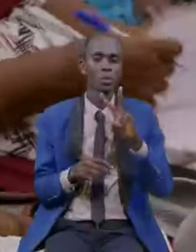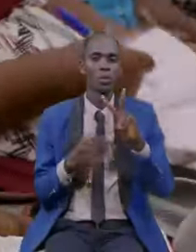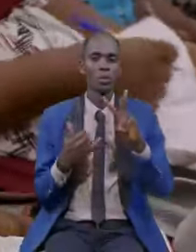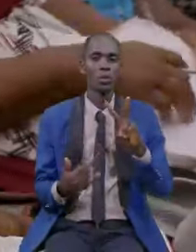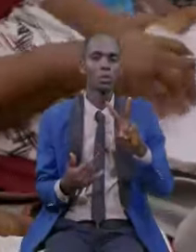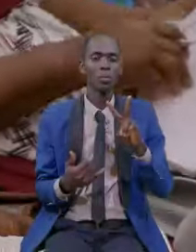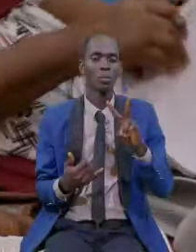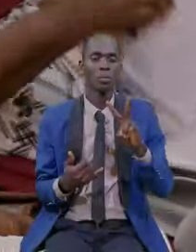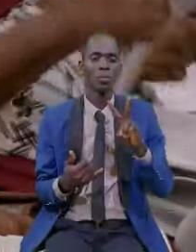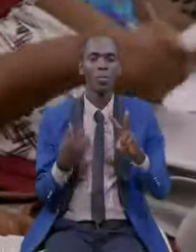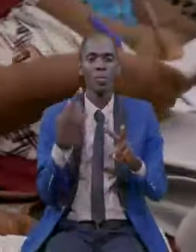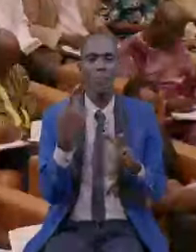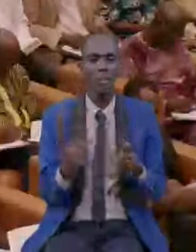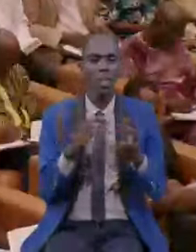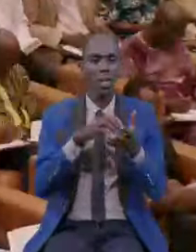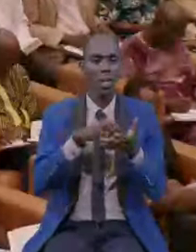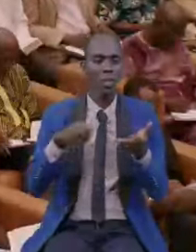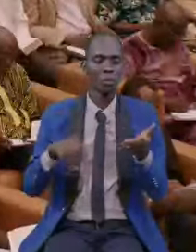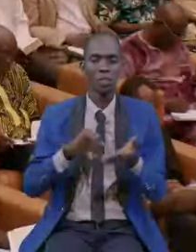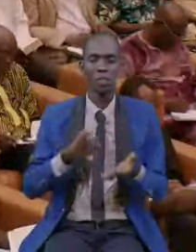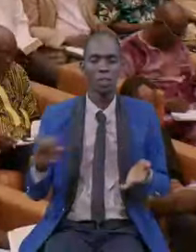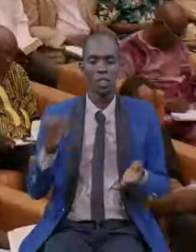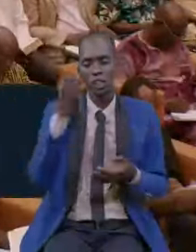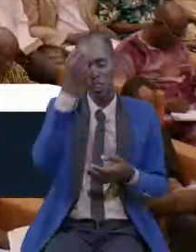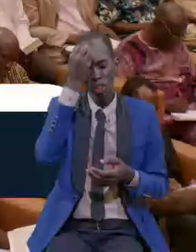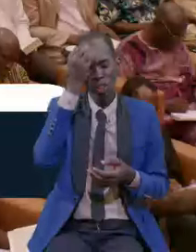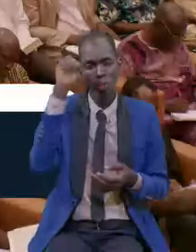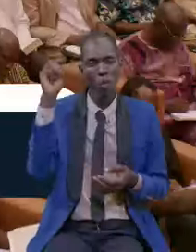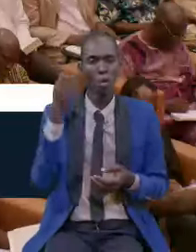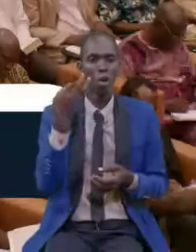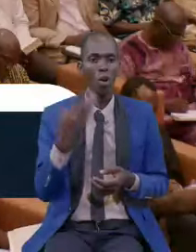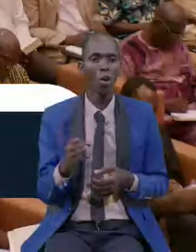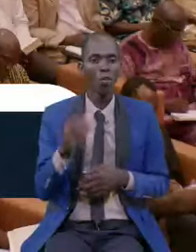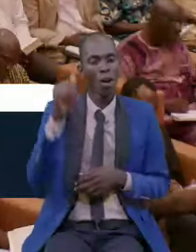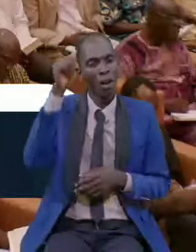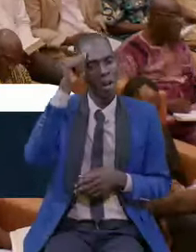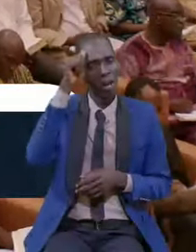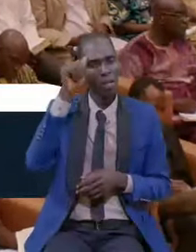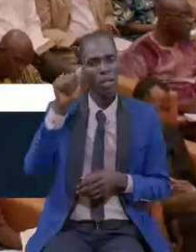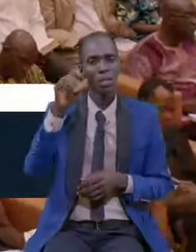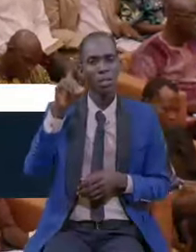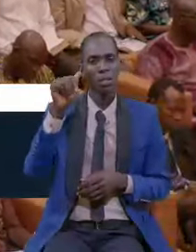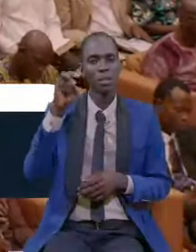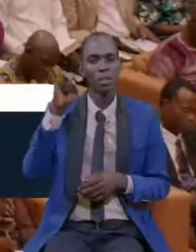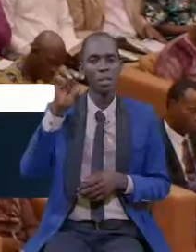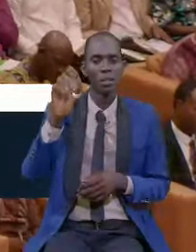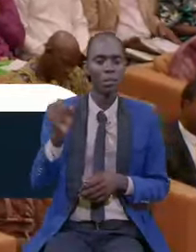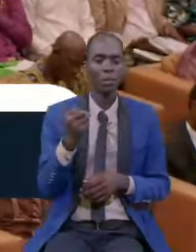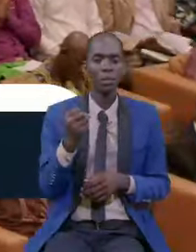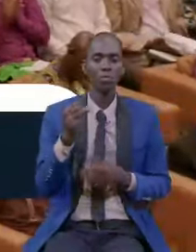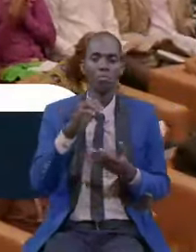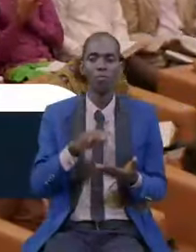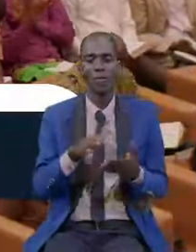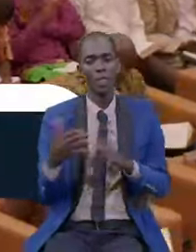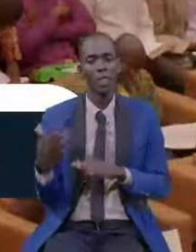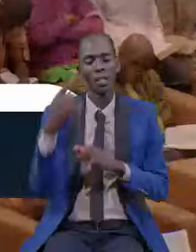the eliminating disobedience of Adam's dead